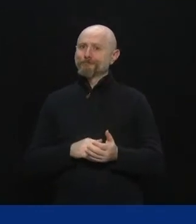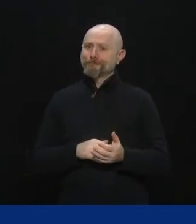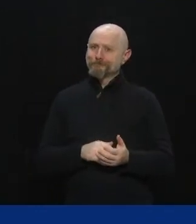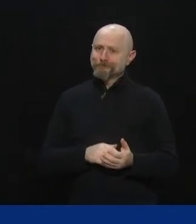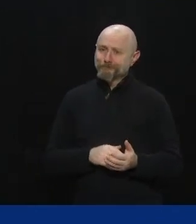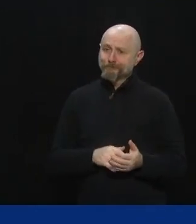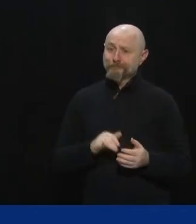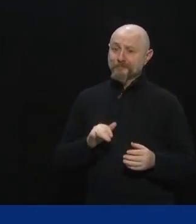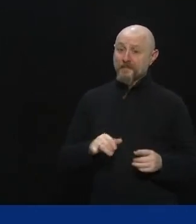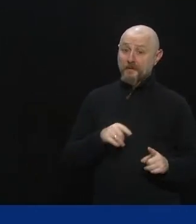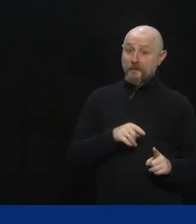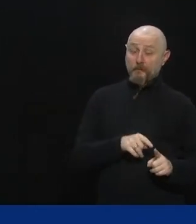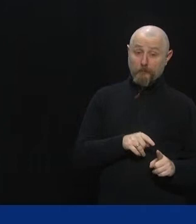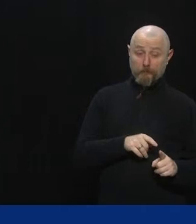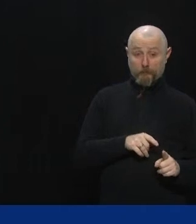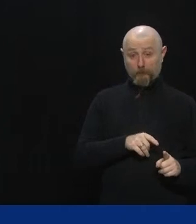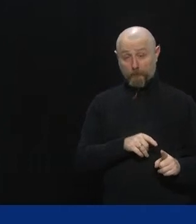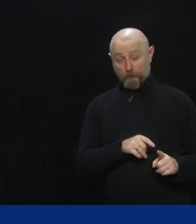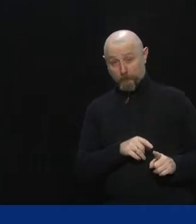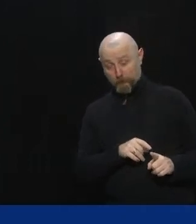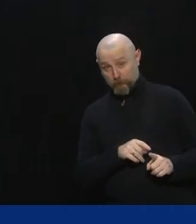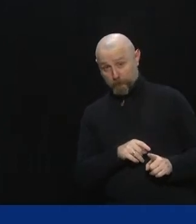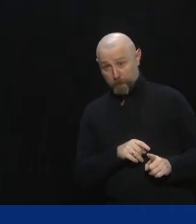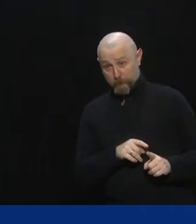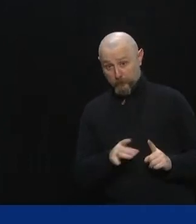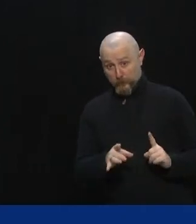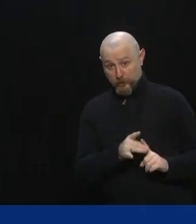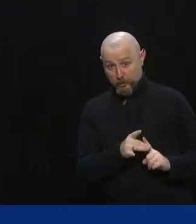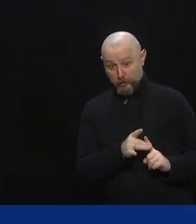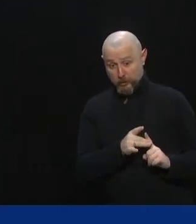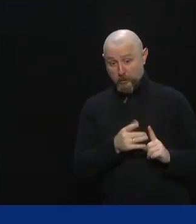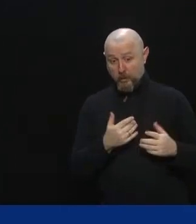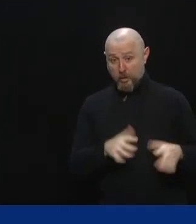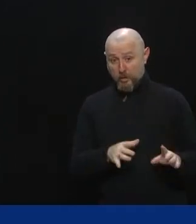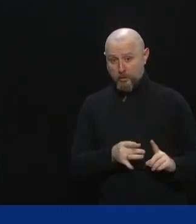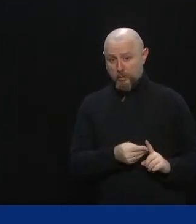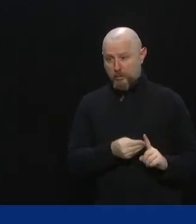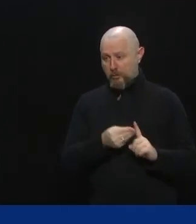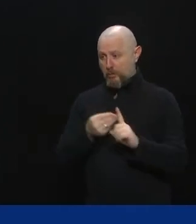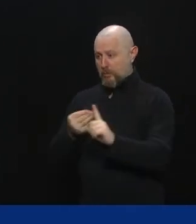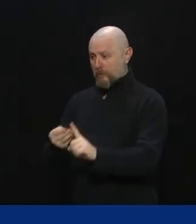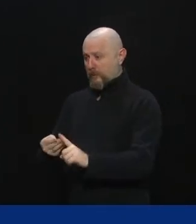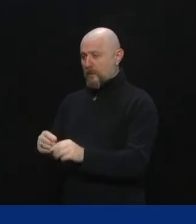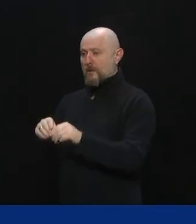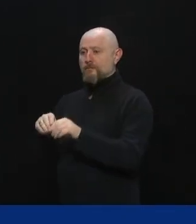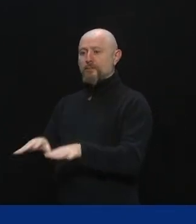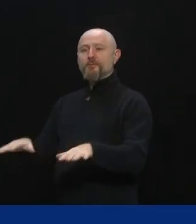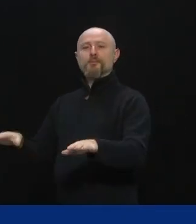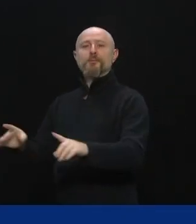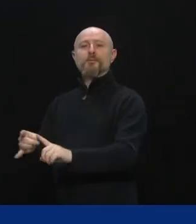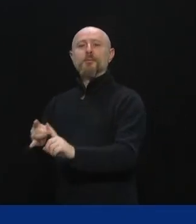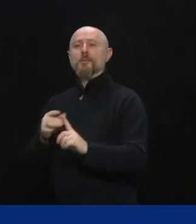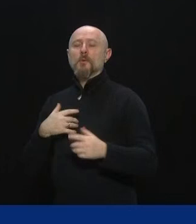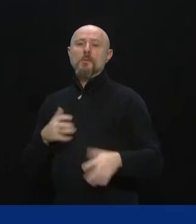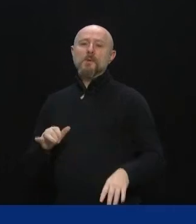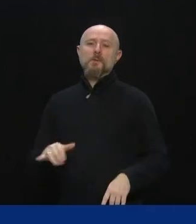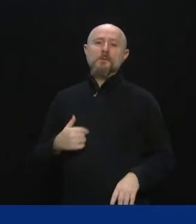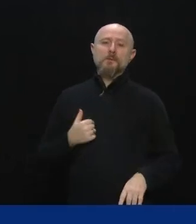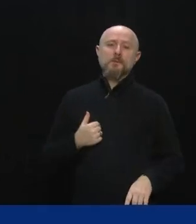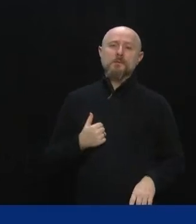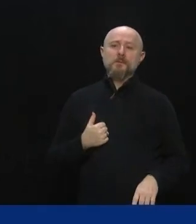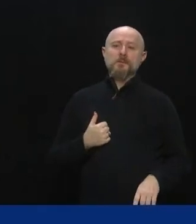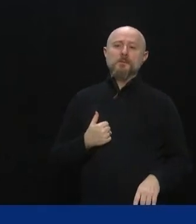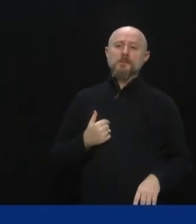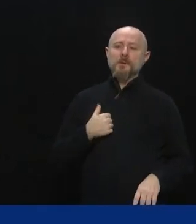visitors are coming in and now getting people that they love or their neighbors in the next room sick from the pandemic. And we're starting to see an increase